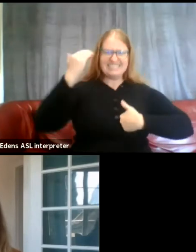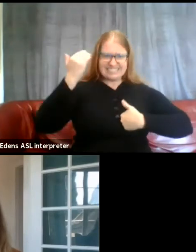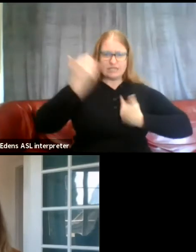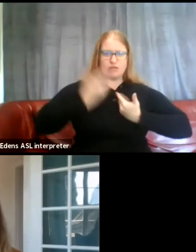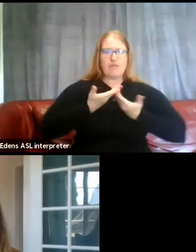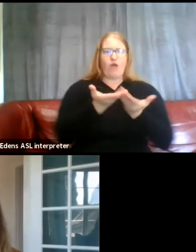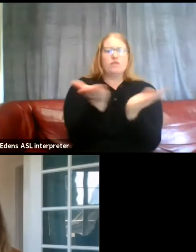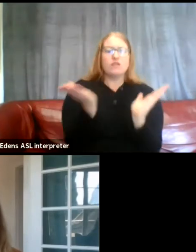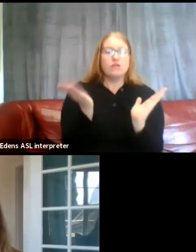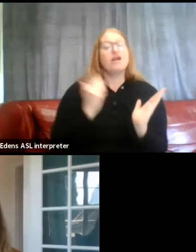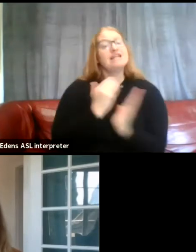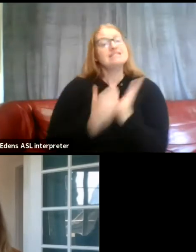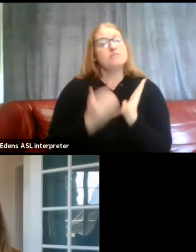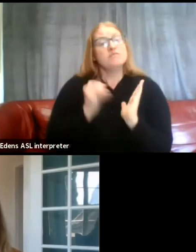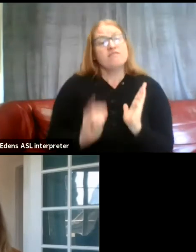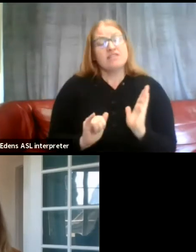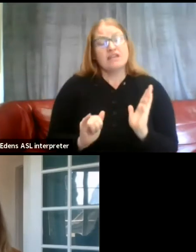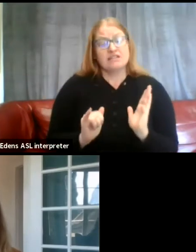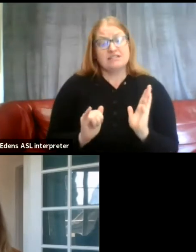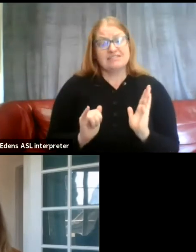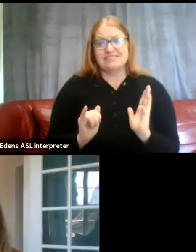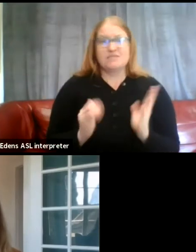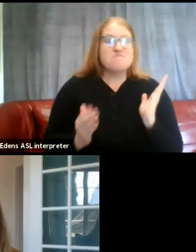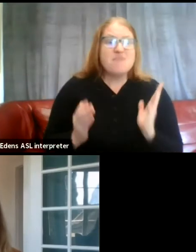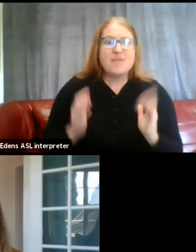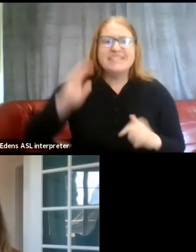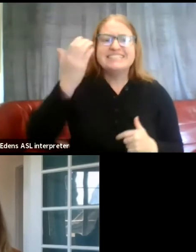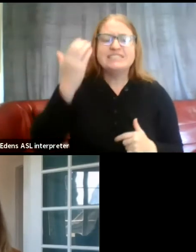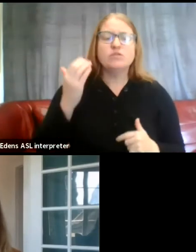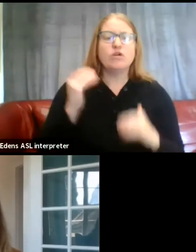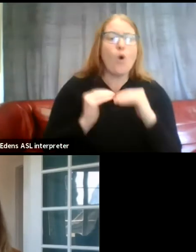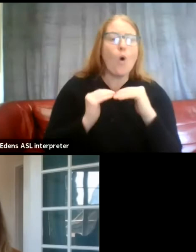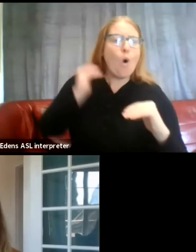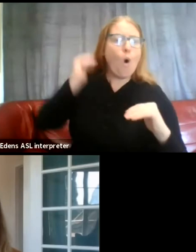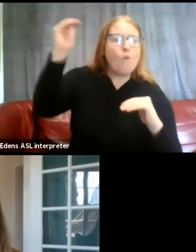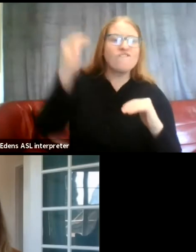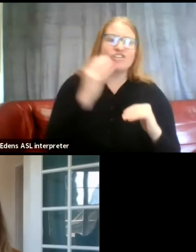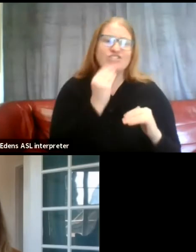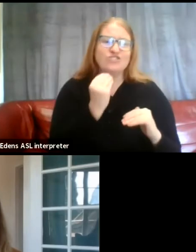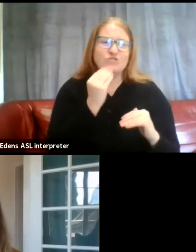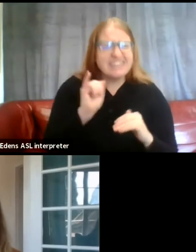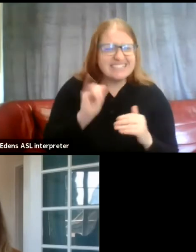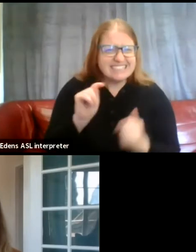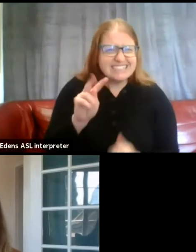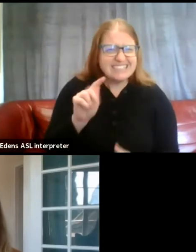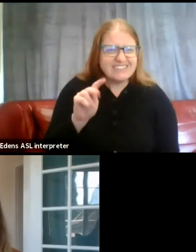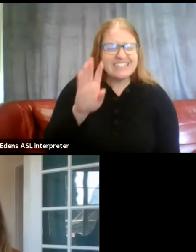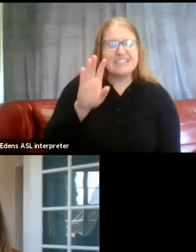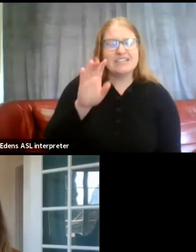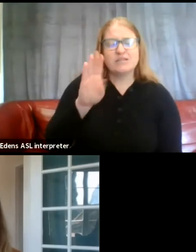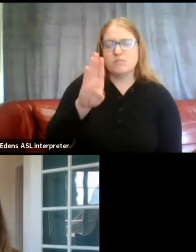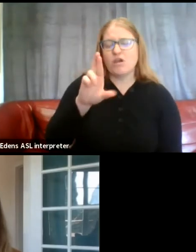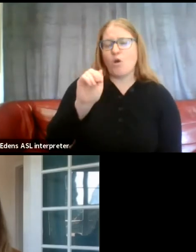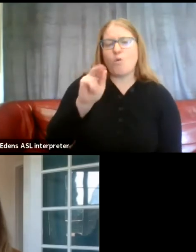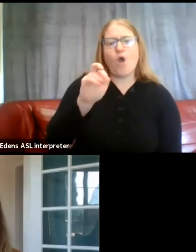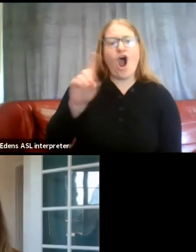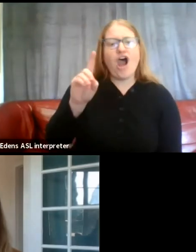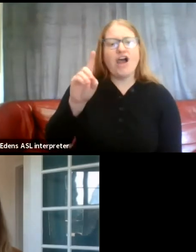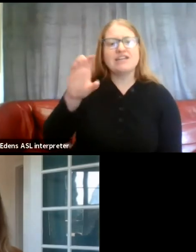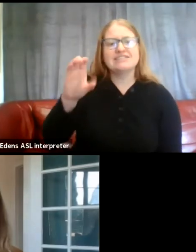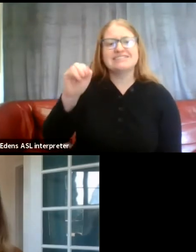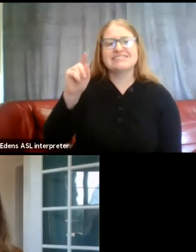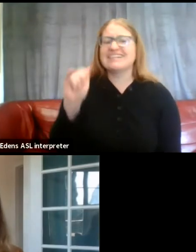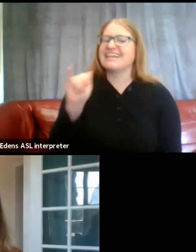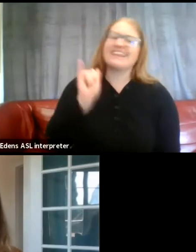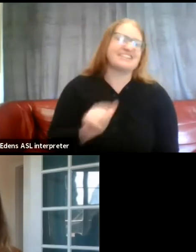about seeming too Jewish. And that's why that's why a show like, for instance, Broad City is so satisfying. That's not a meta show.